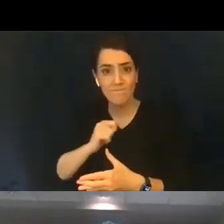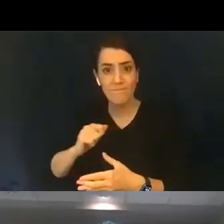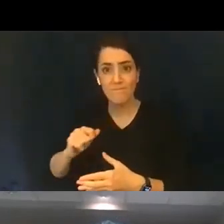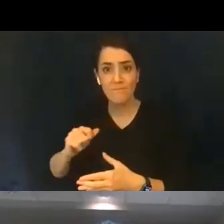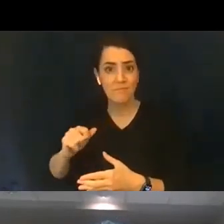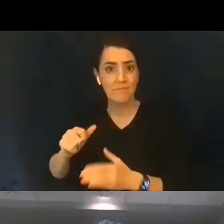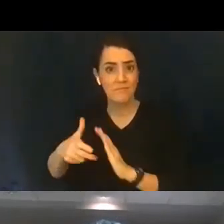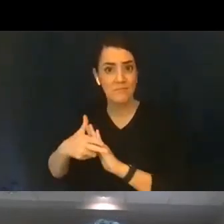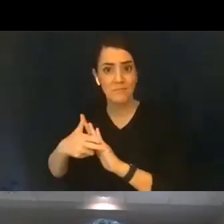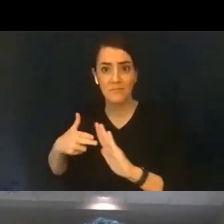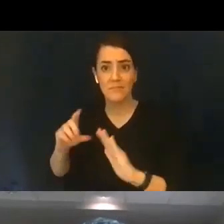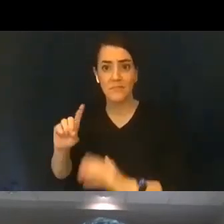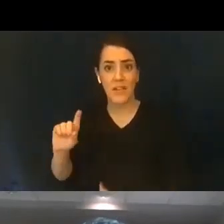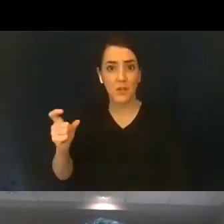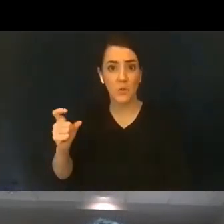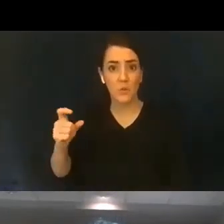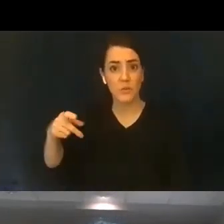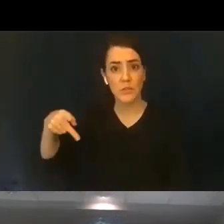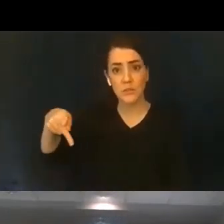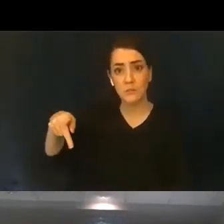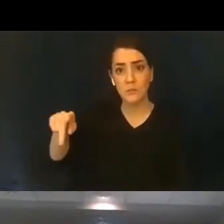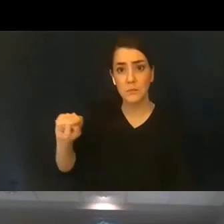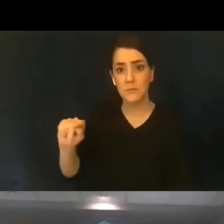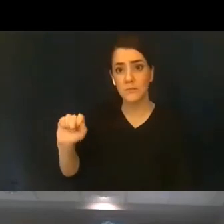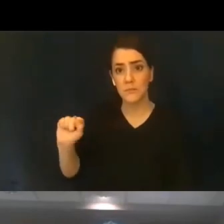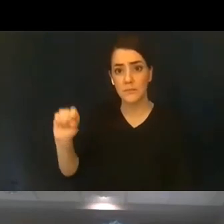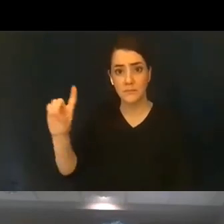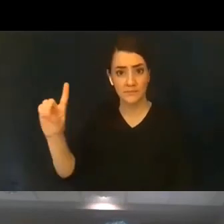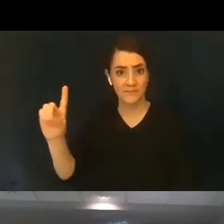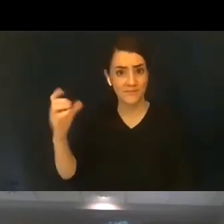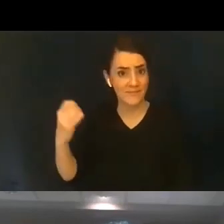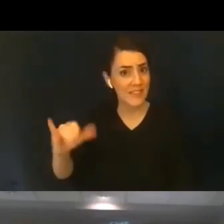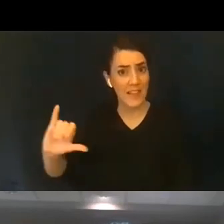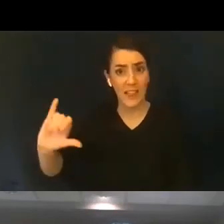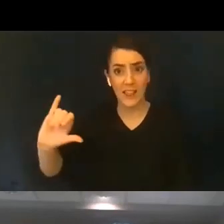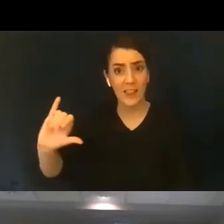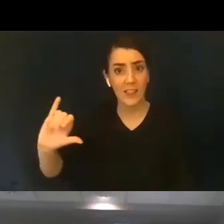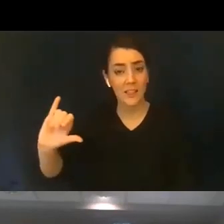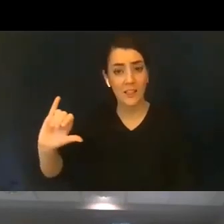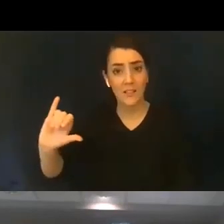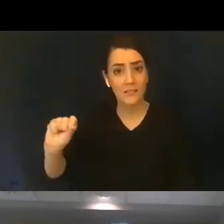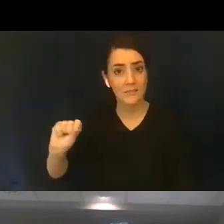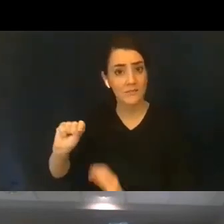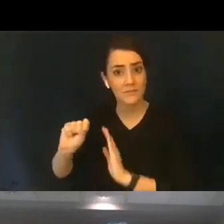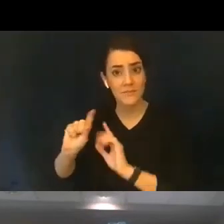syndrome. So the symptoms ranging from